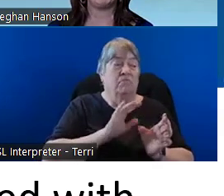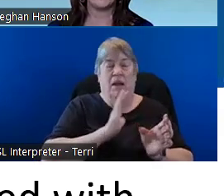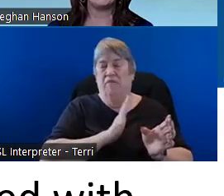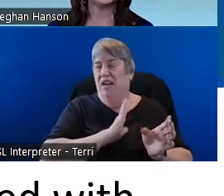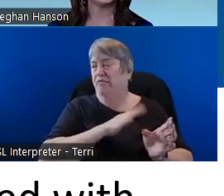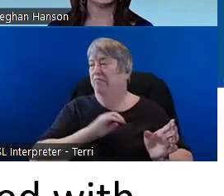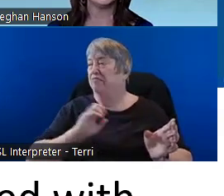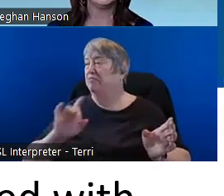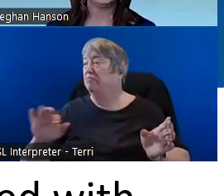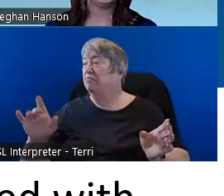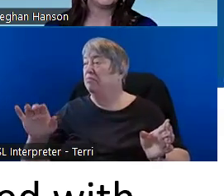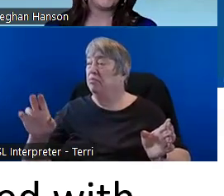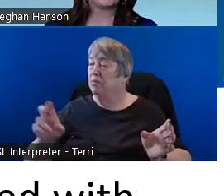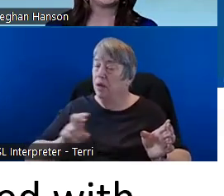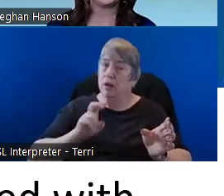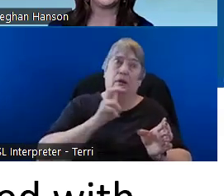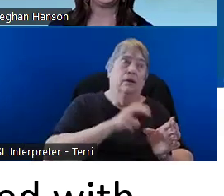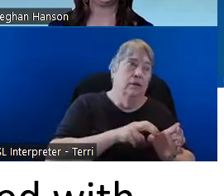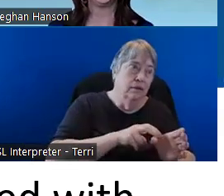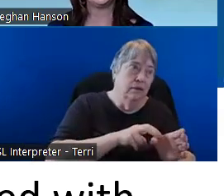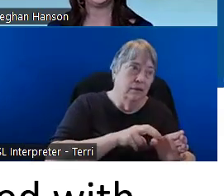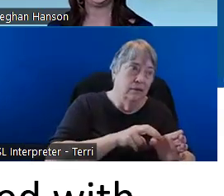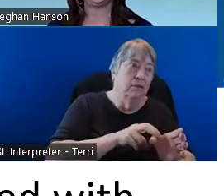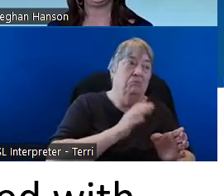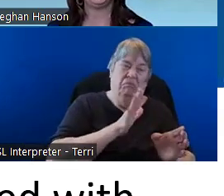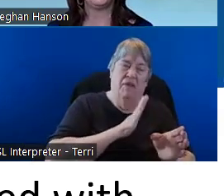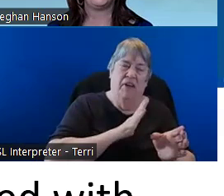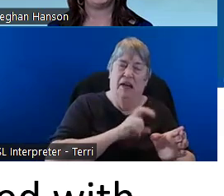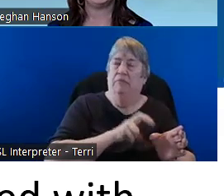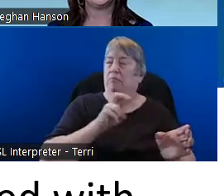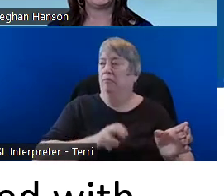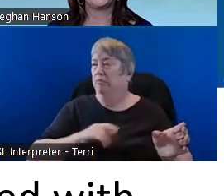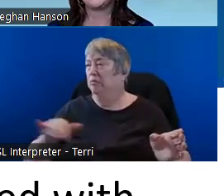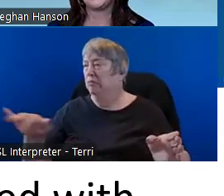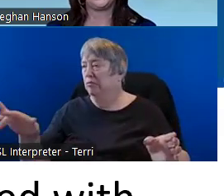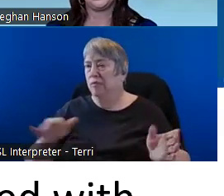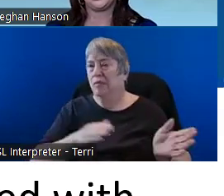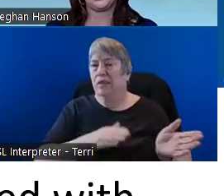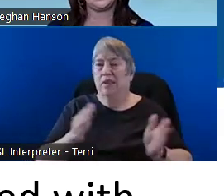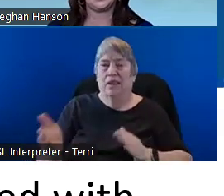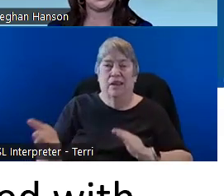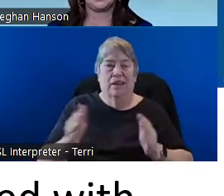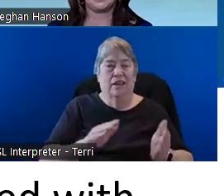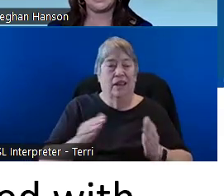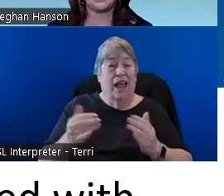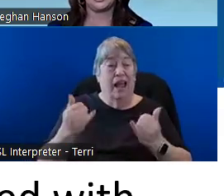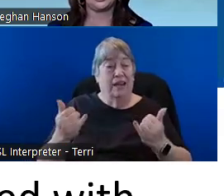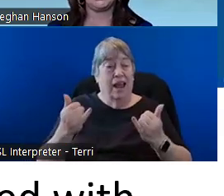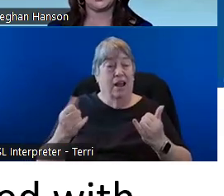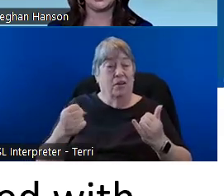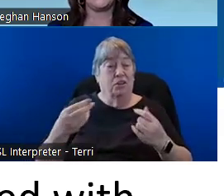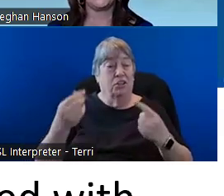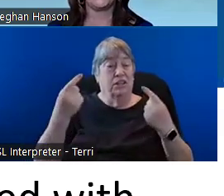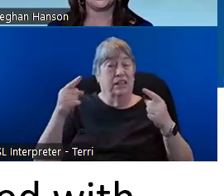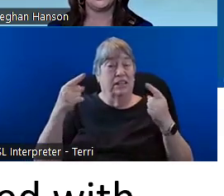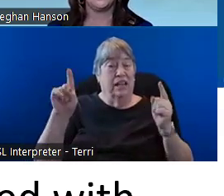after about 5 years of using the program as she needed to and didn't need to, she's maintained her success. As last I heard,